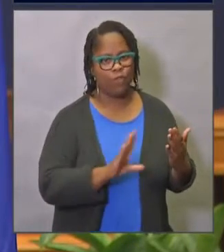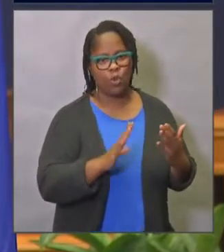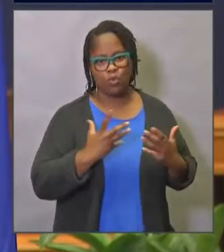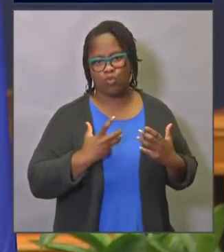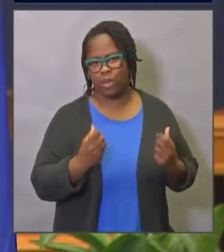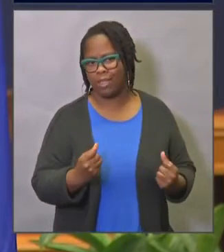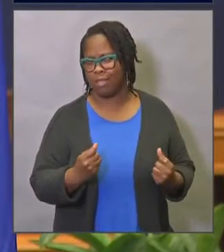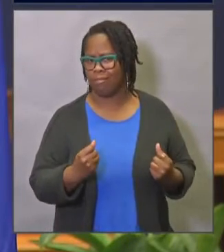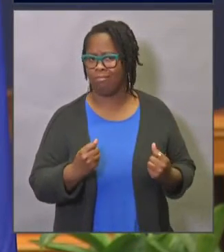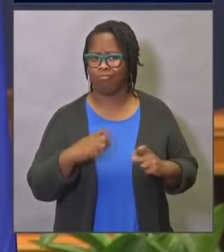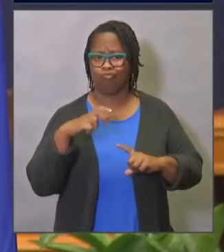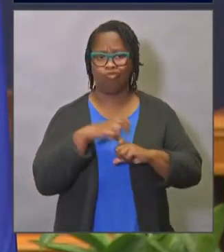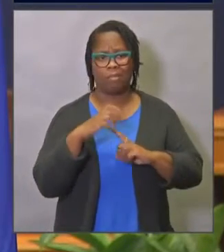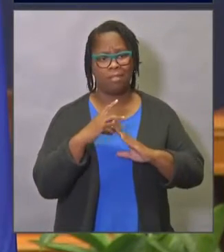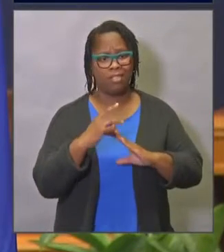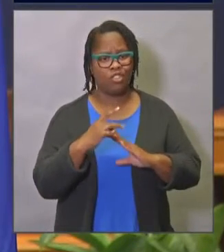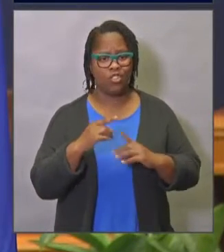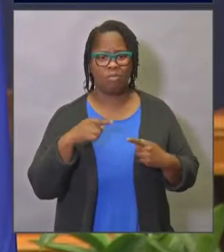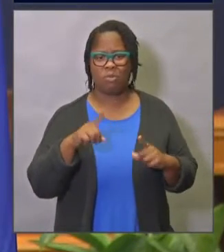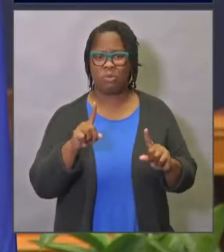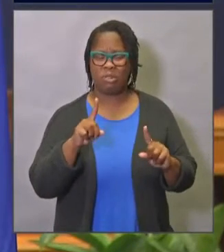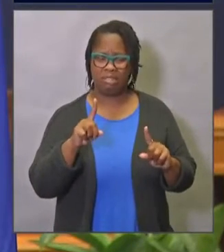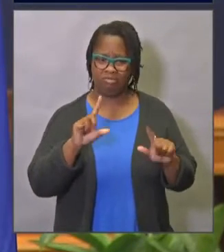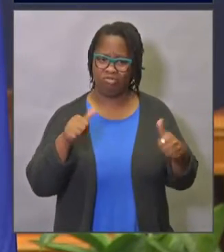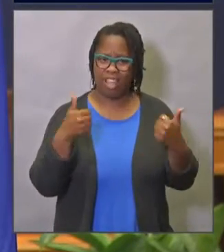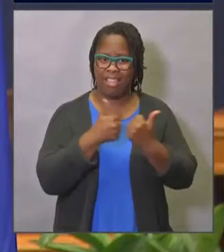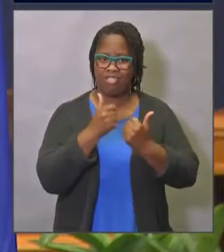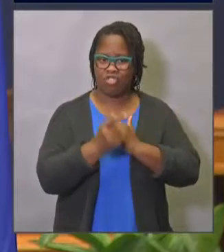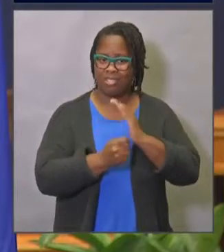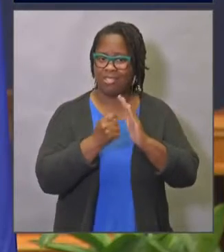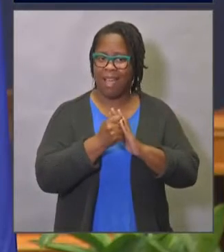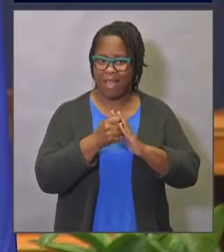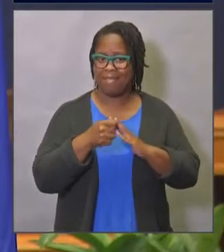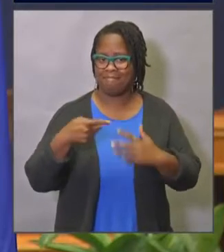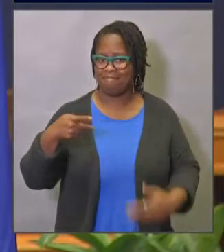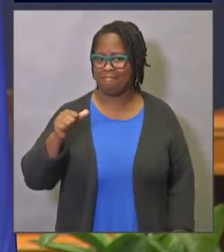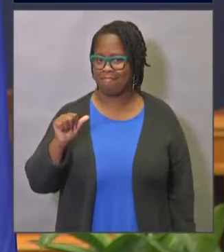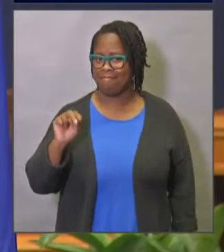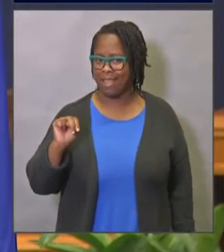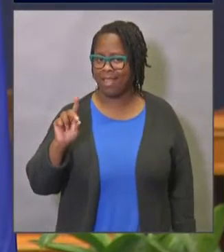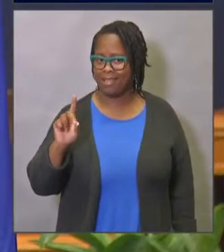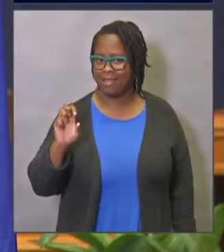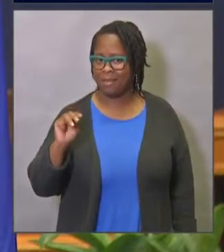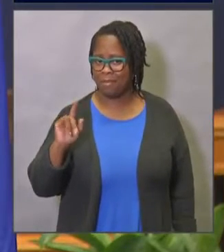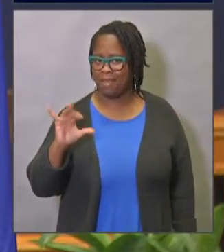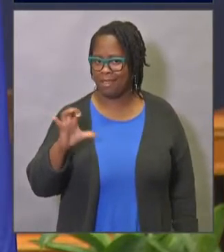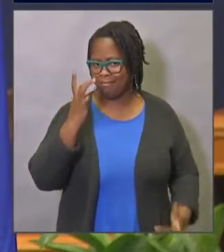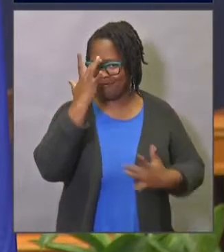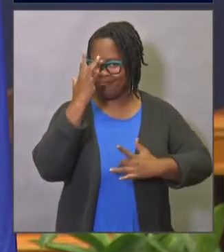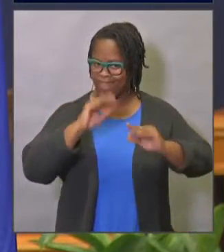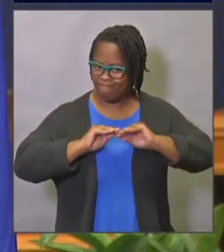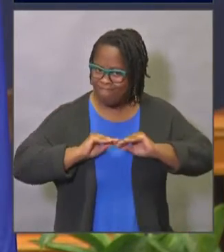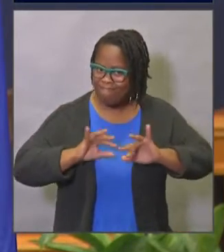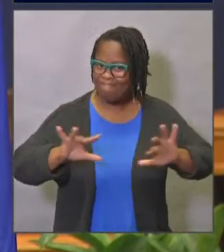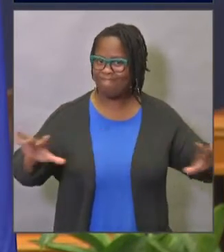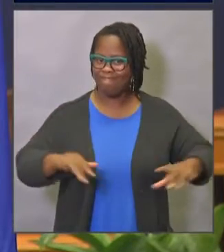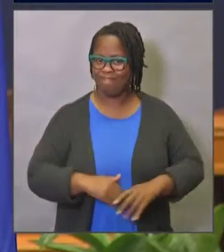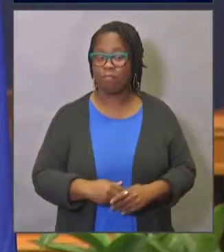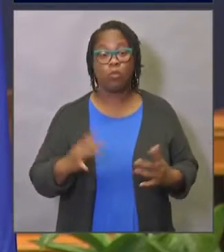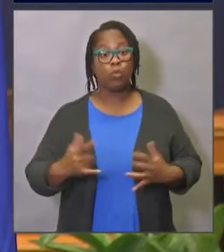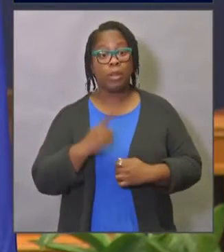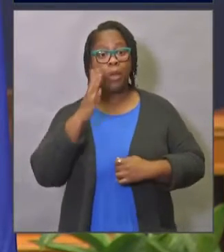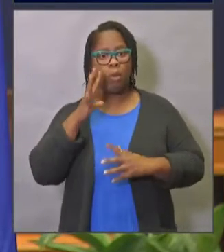and your excellent leadership during this very difficult time in the pandemic. Today, I'll be updating you on the overwhelming